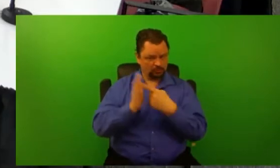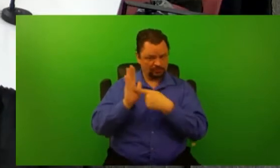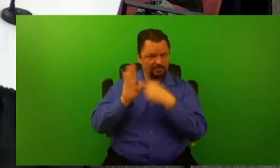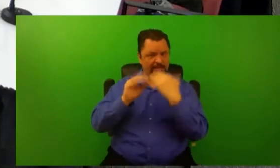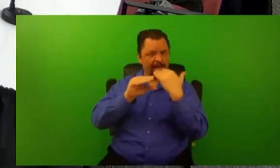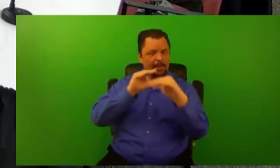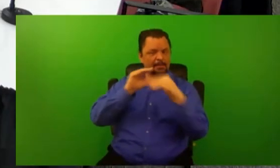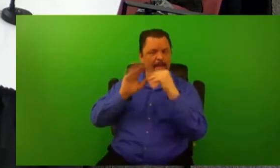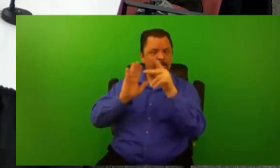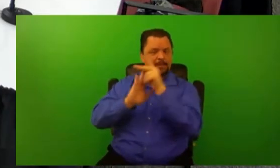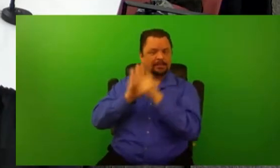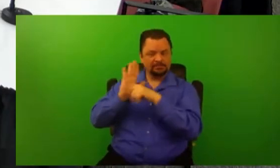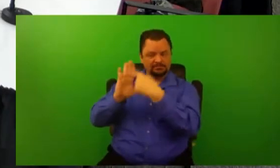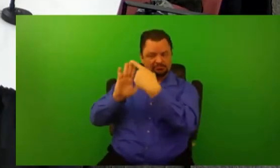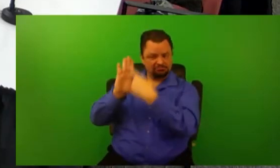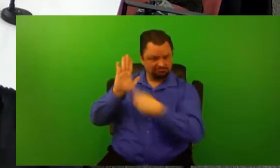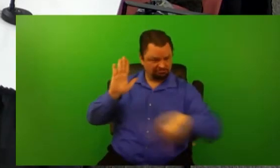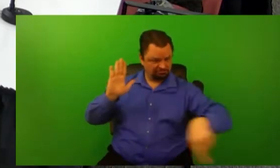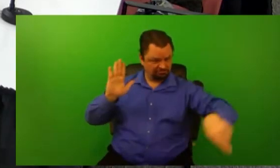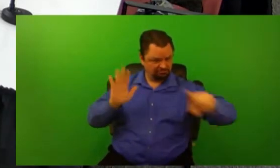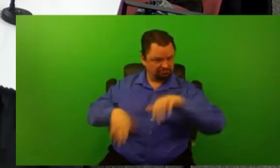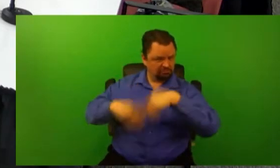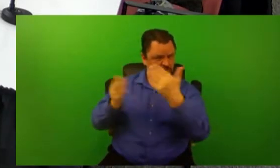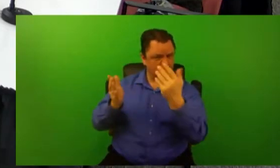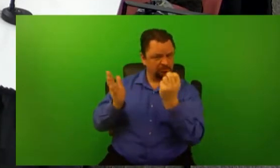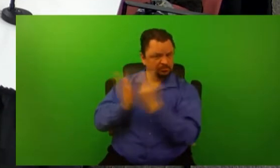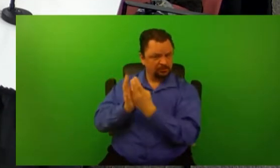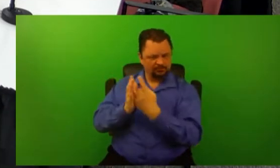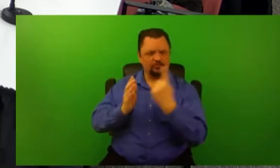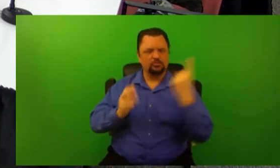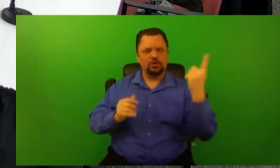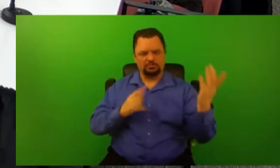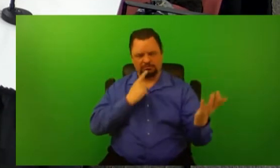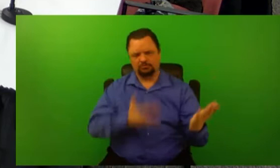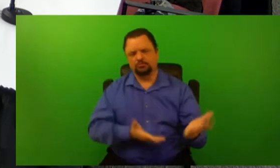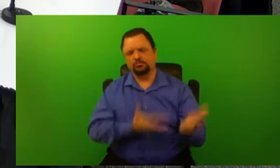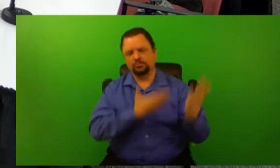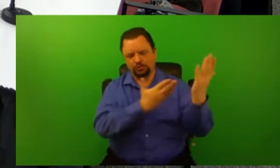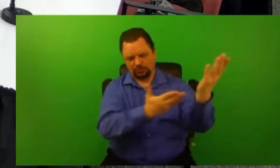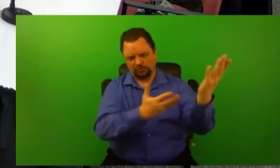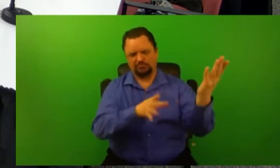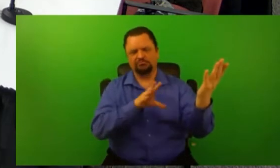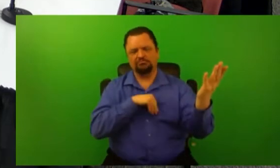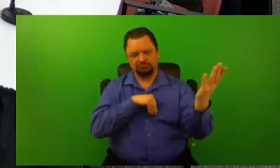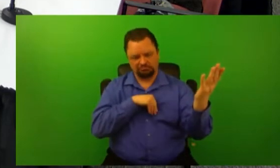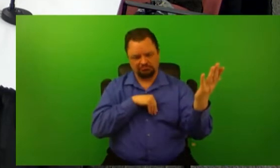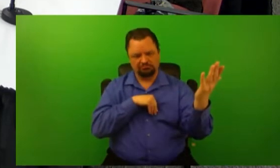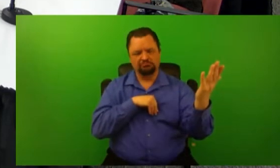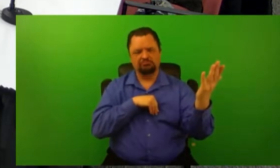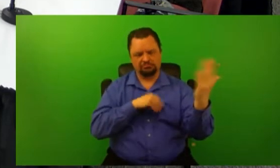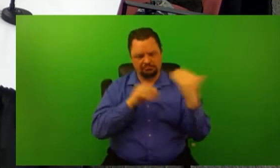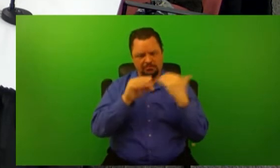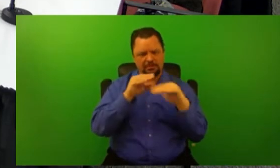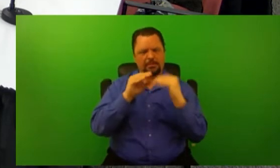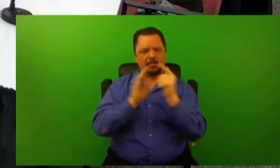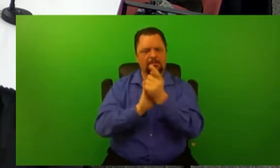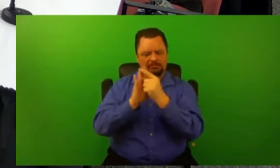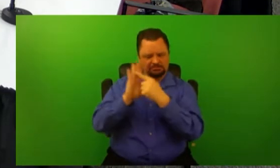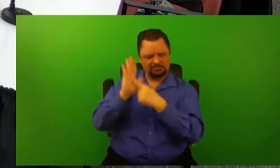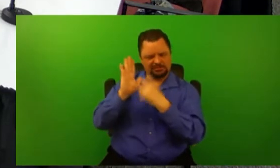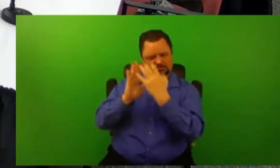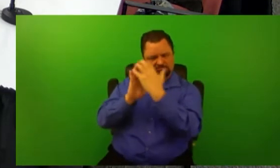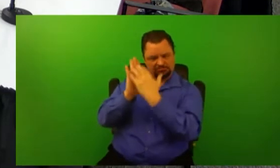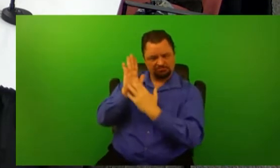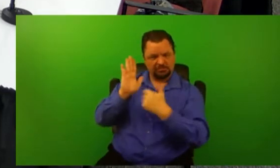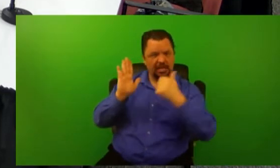policy. I move that we approve the email policy as stated in this document.